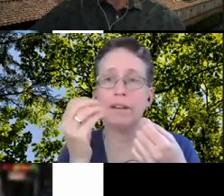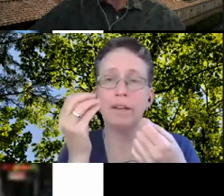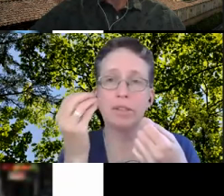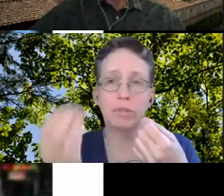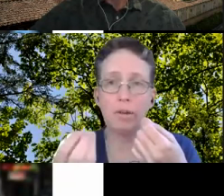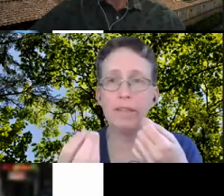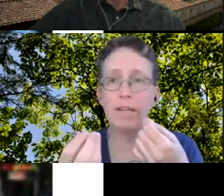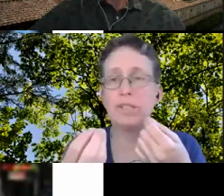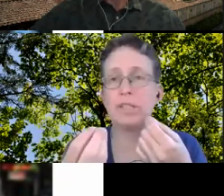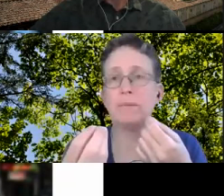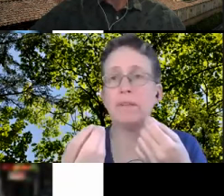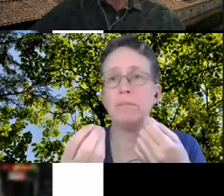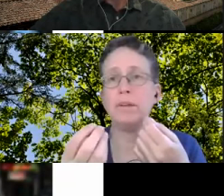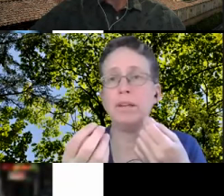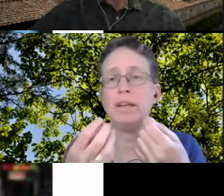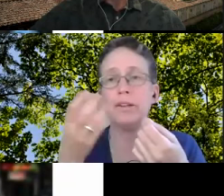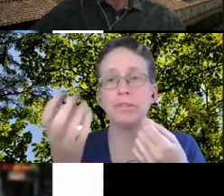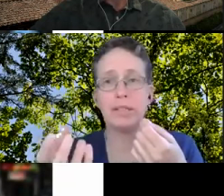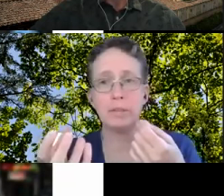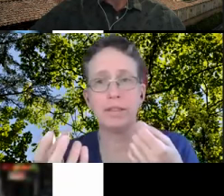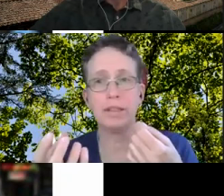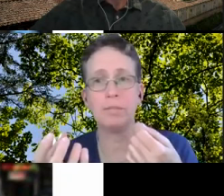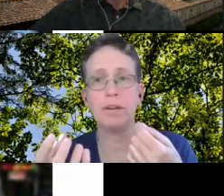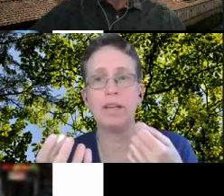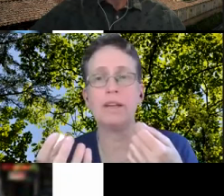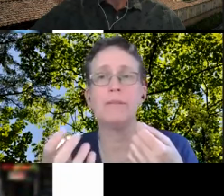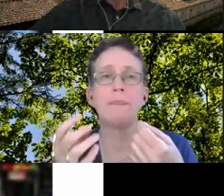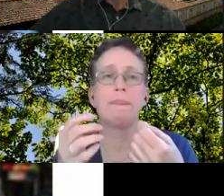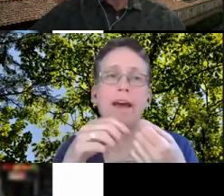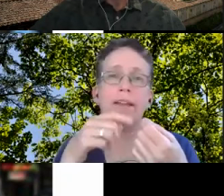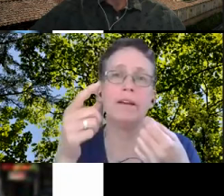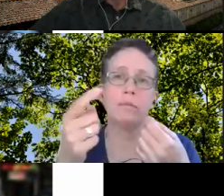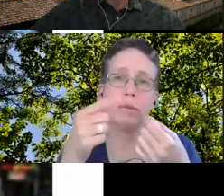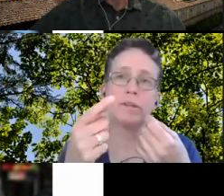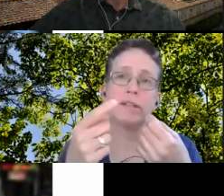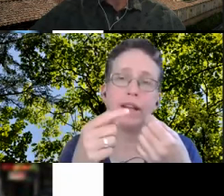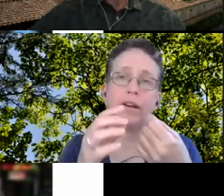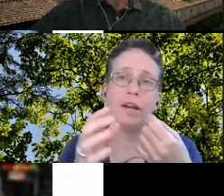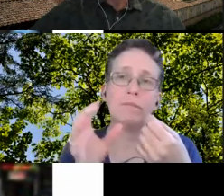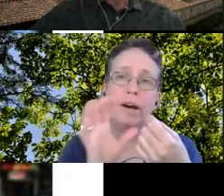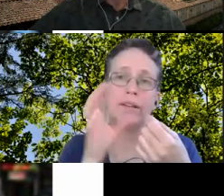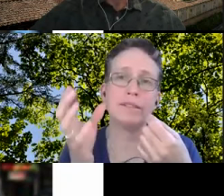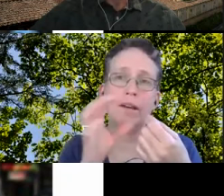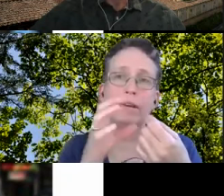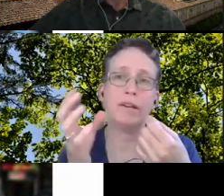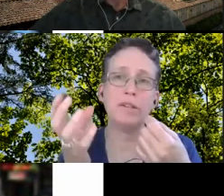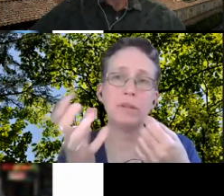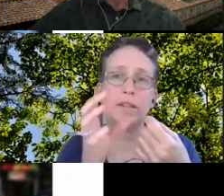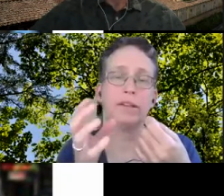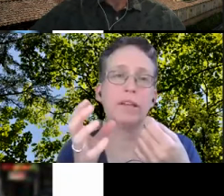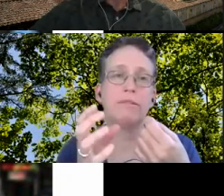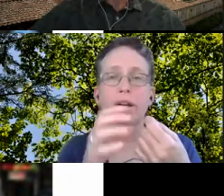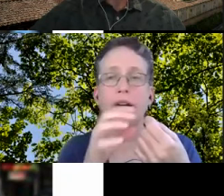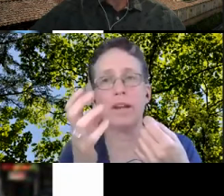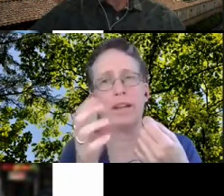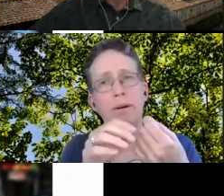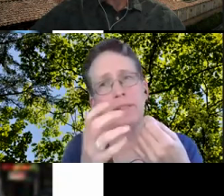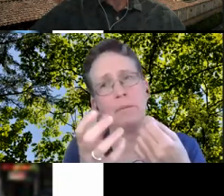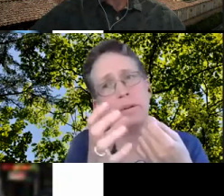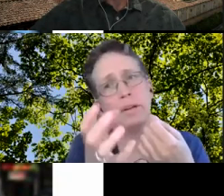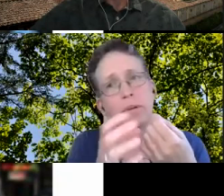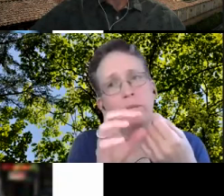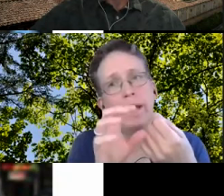had strong relationships with the community, had trust within the community, and then worked with Connecticut Audubon to say, okay, here's what they're looking for. And the Connecticut